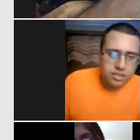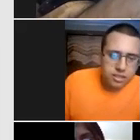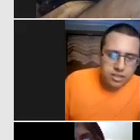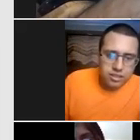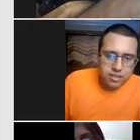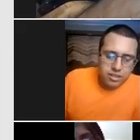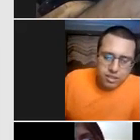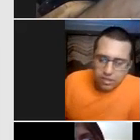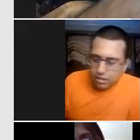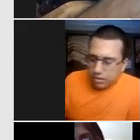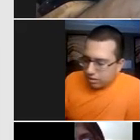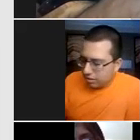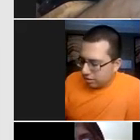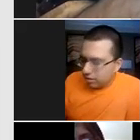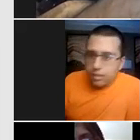Possible.